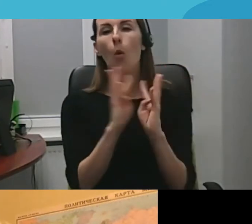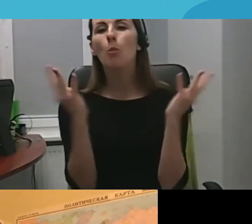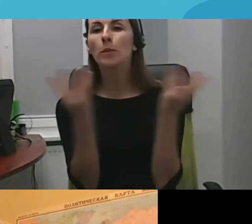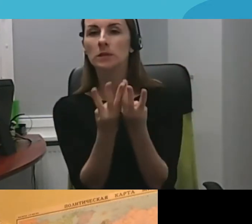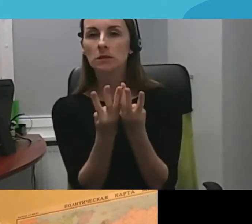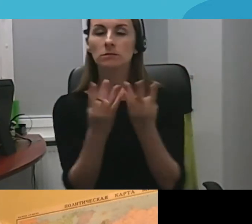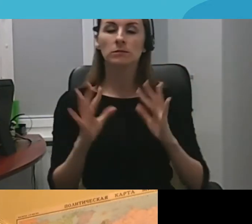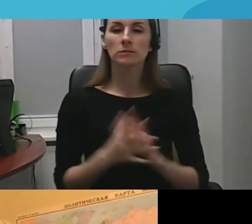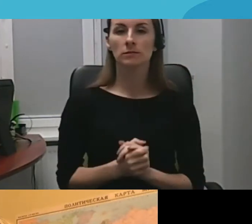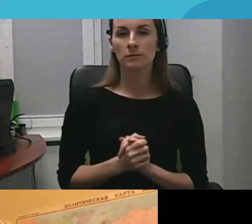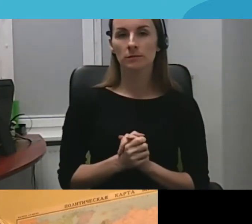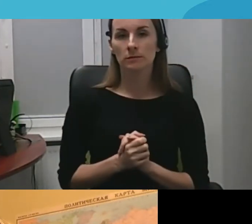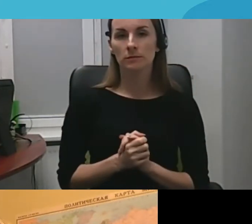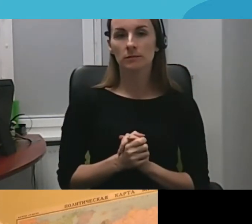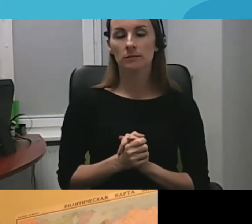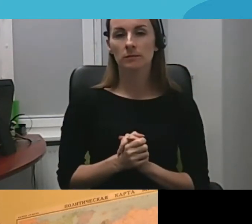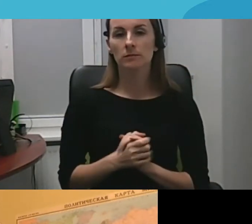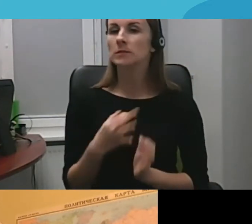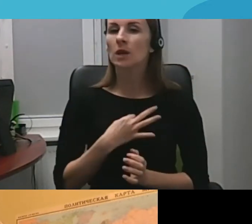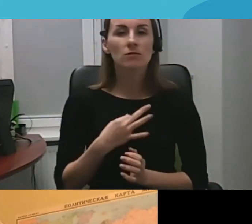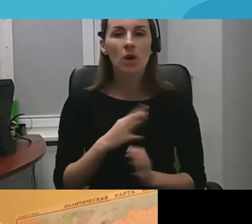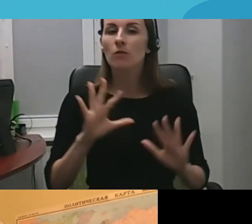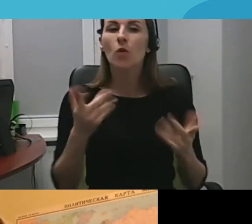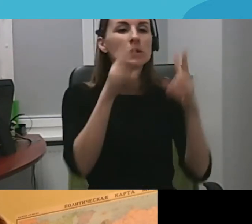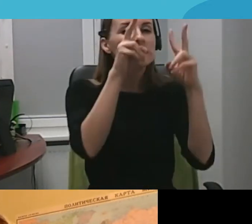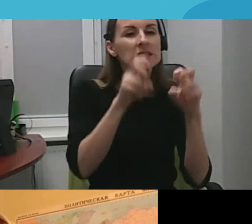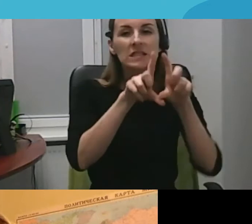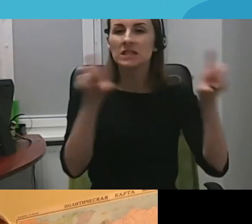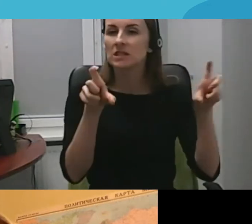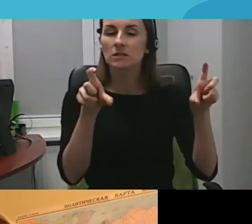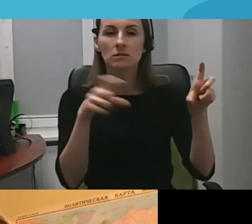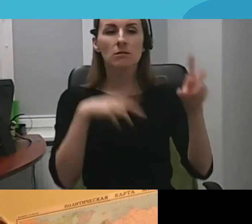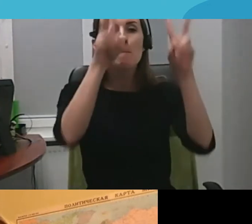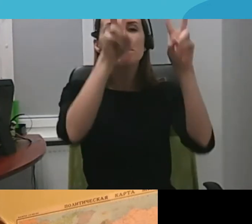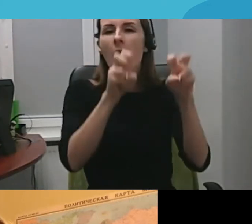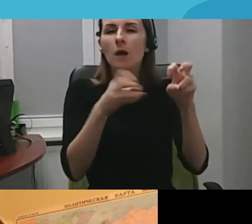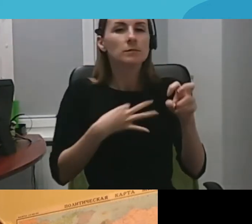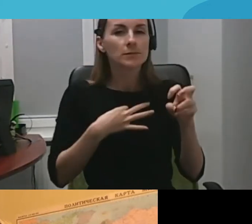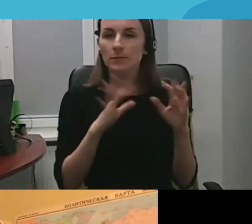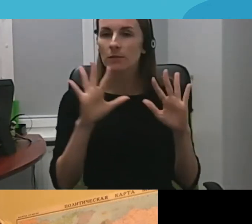whatever type it will be called, because for this today, we don't hope that